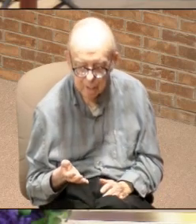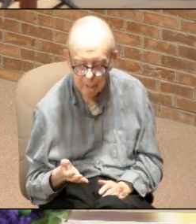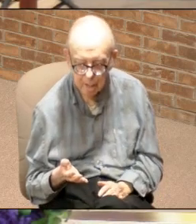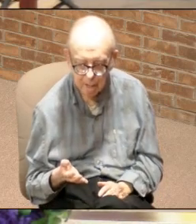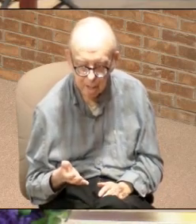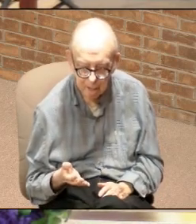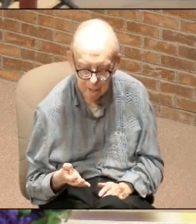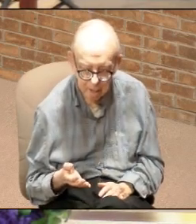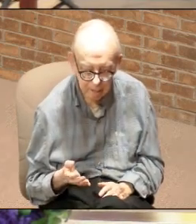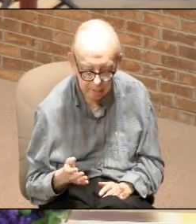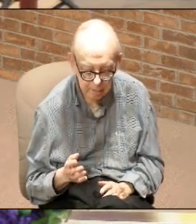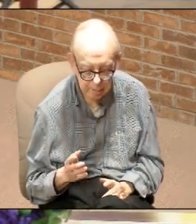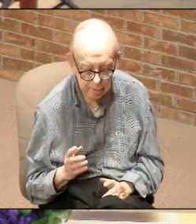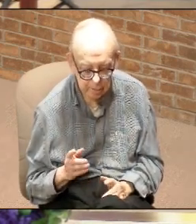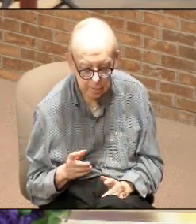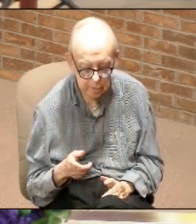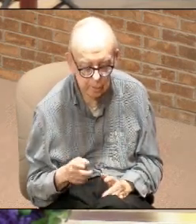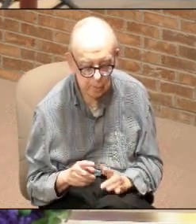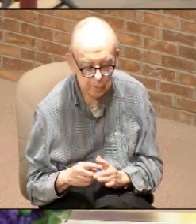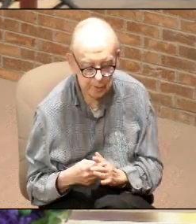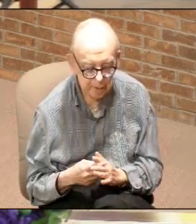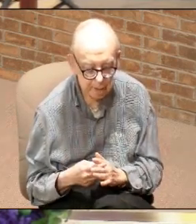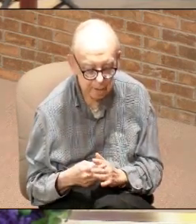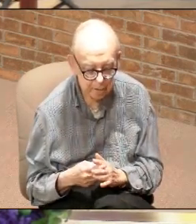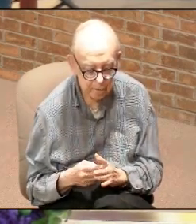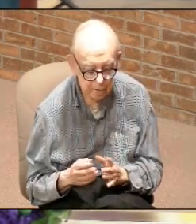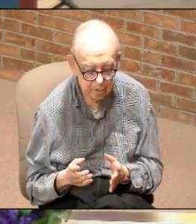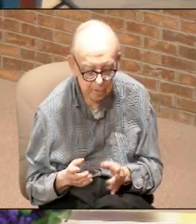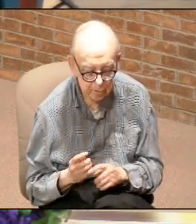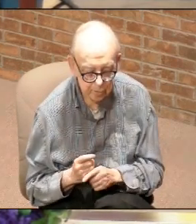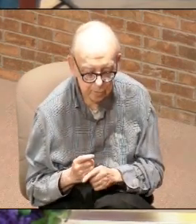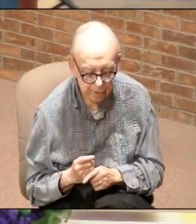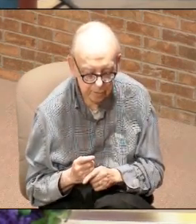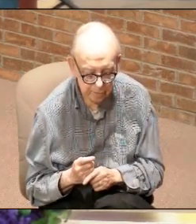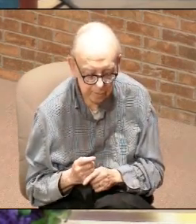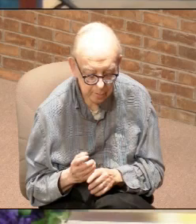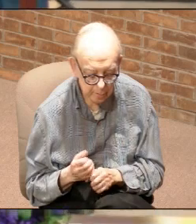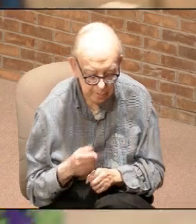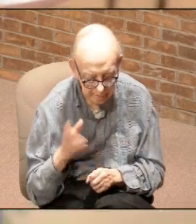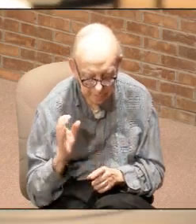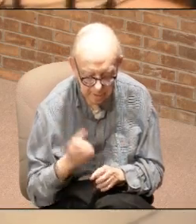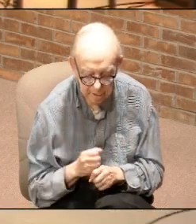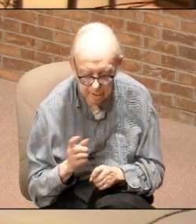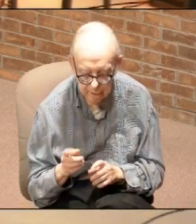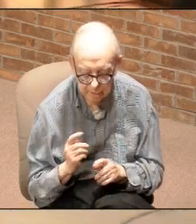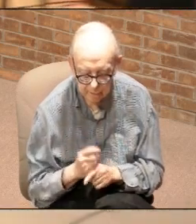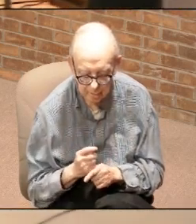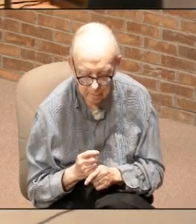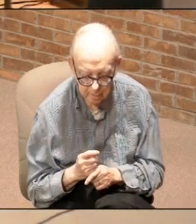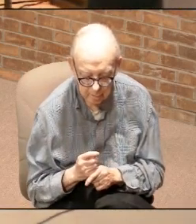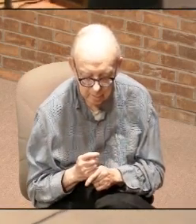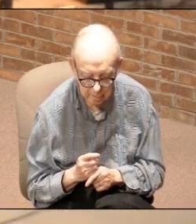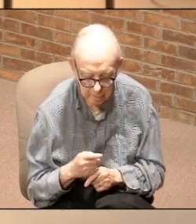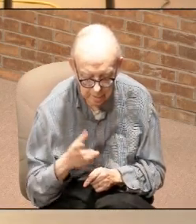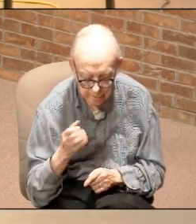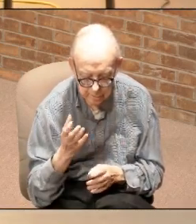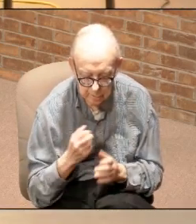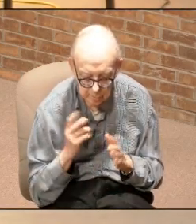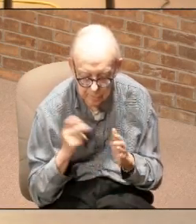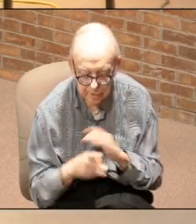you begin to trust him and when he gains your trust he wants to kill you